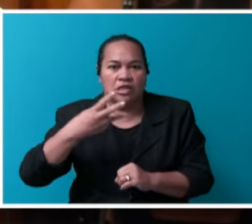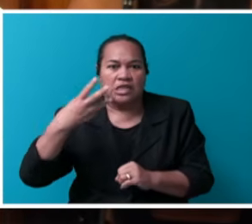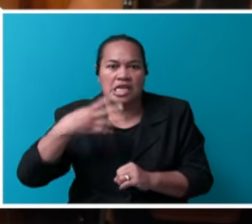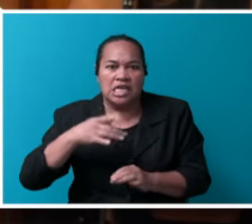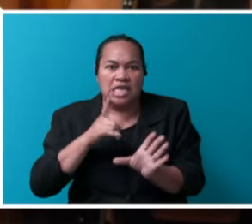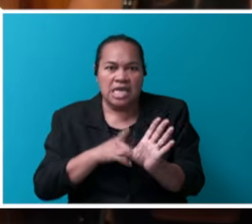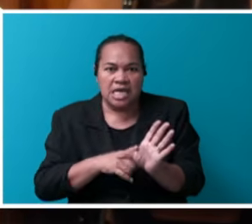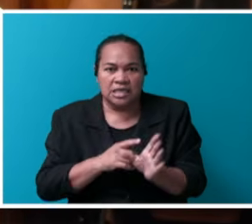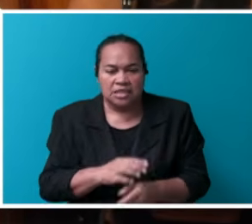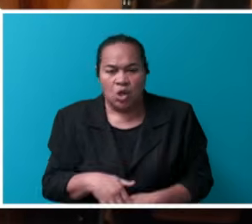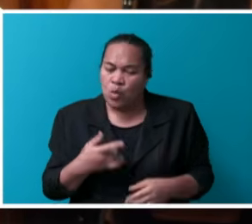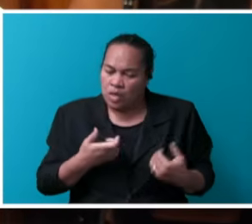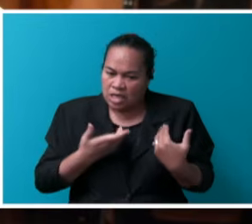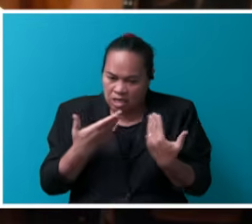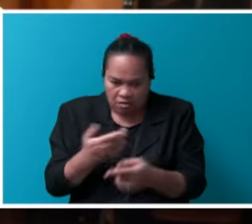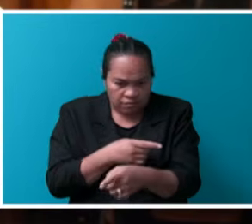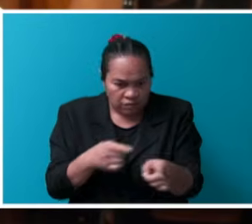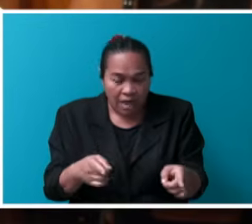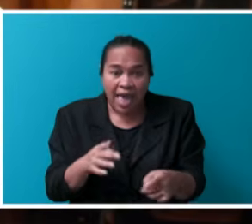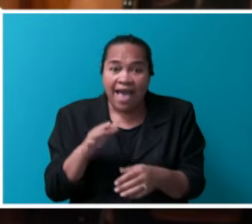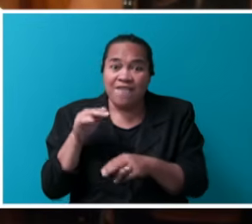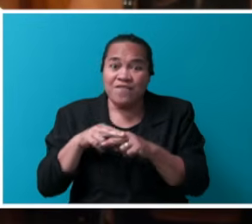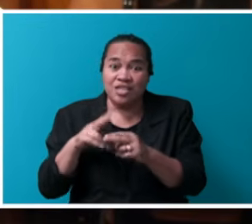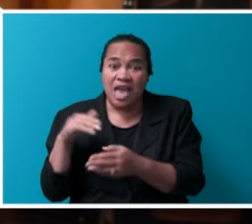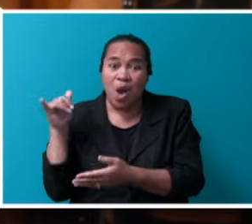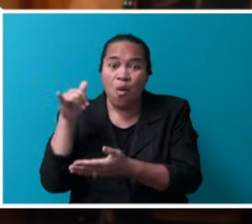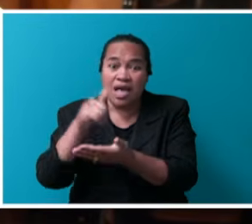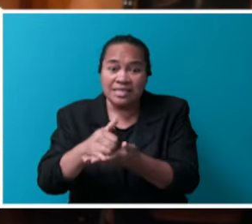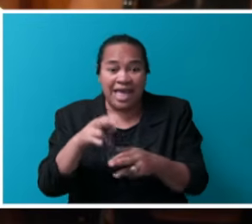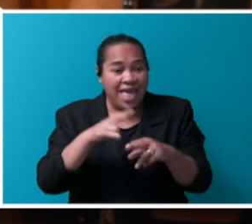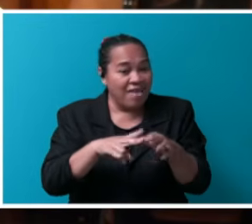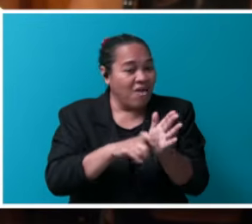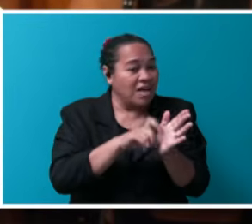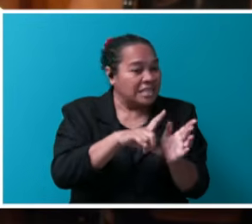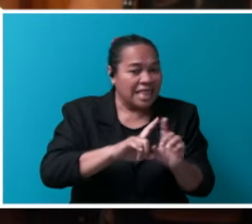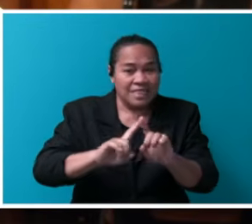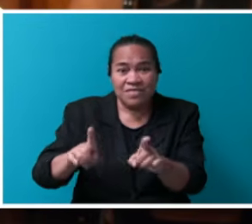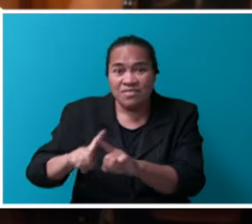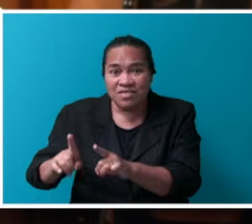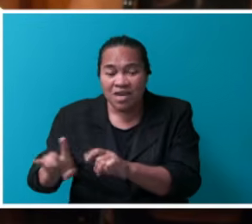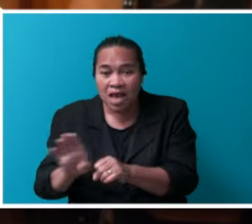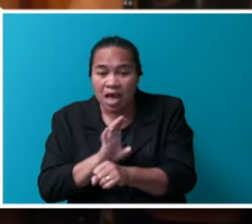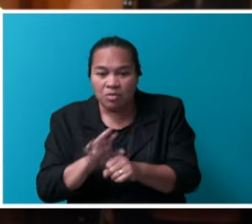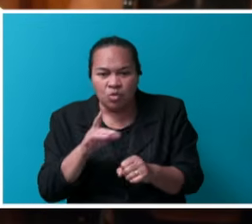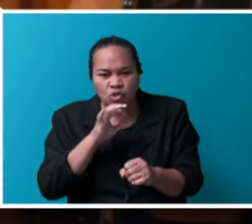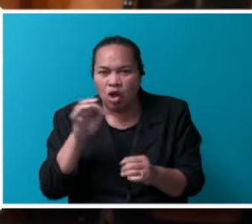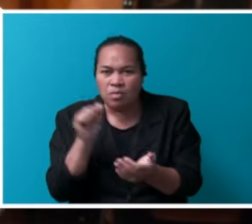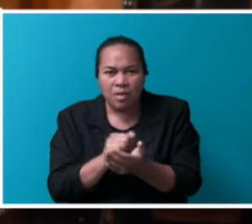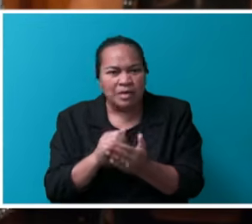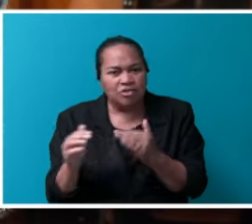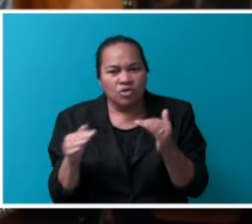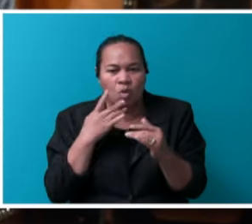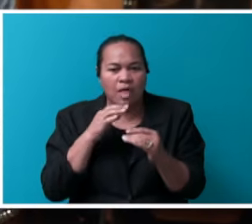to our workers in Fiji Airways, Air Terminal Services, FRCs, and other entities who were unfairly treated and dismissed during